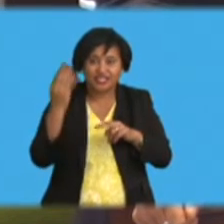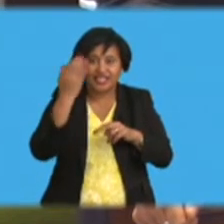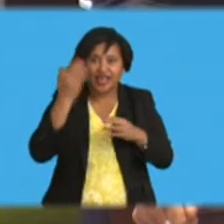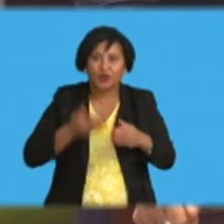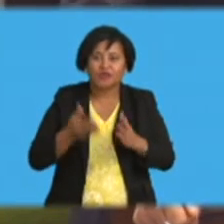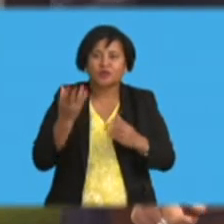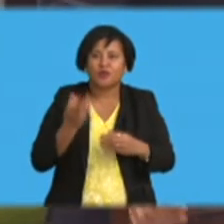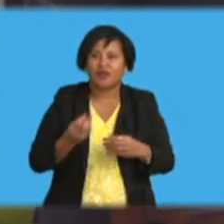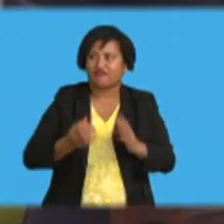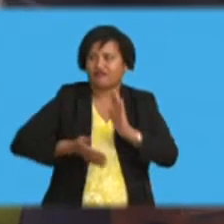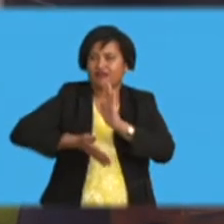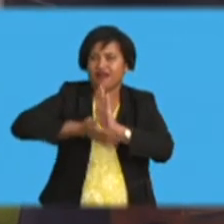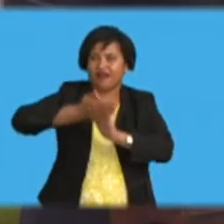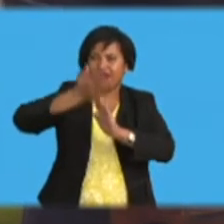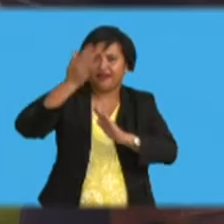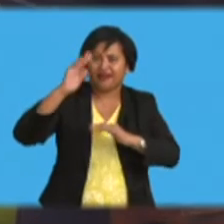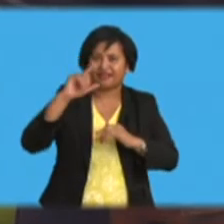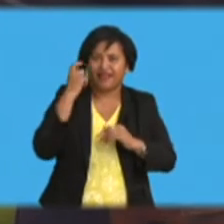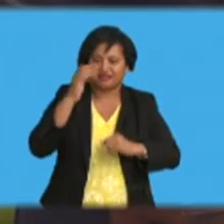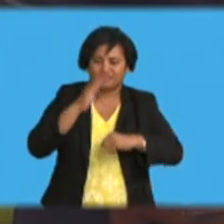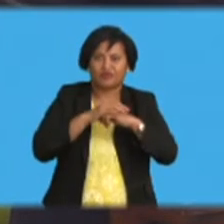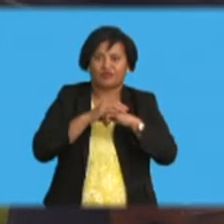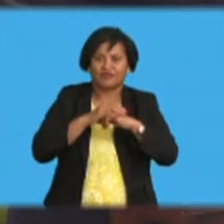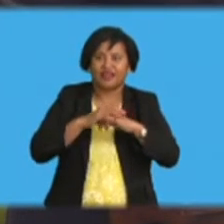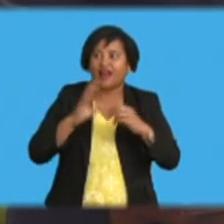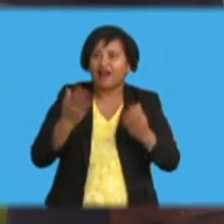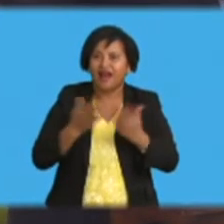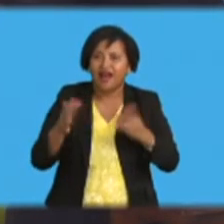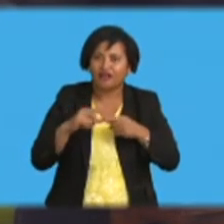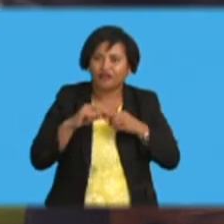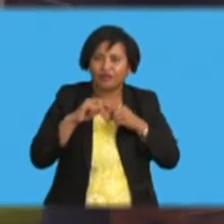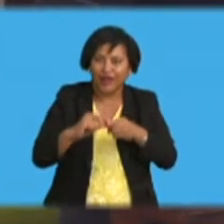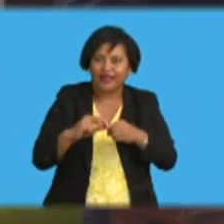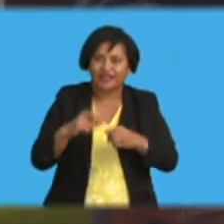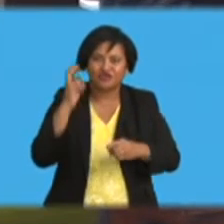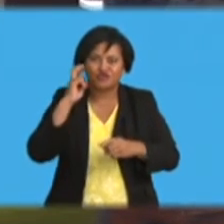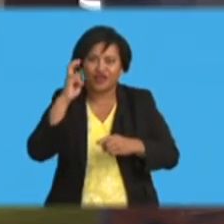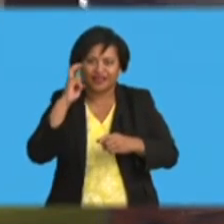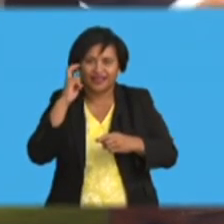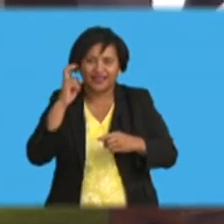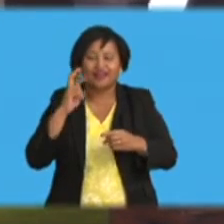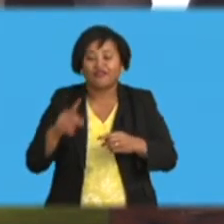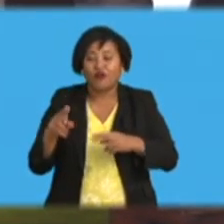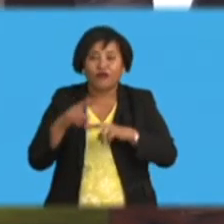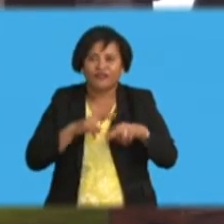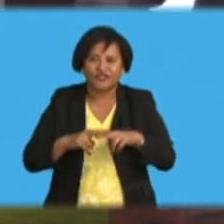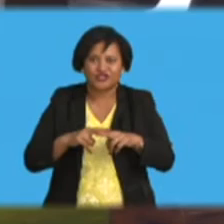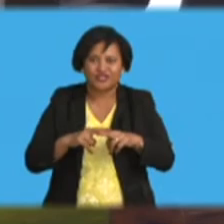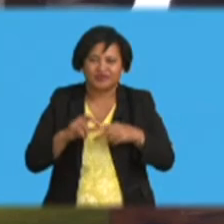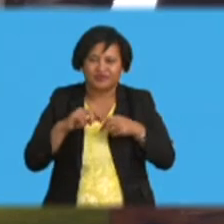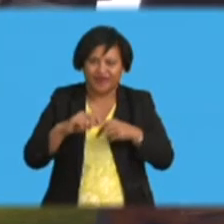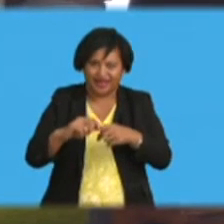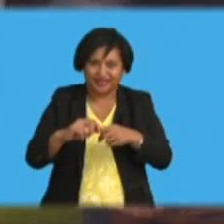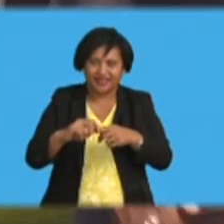world-class aviation training facility, offering the highest standard of pilot training for Fijian pilots and indeed international students. Phase